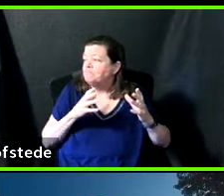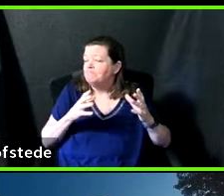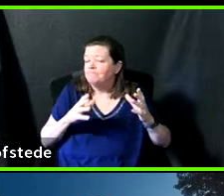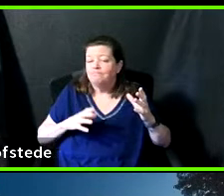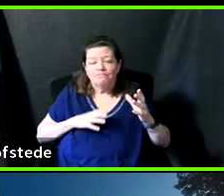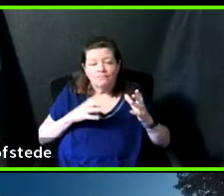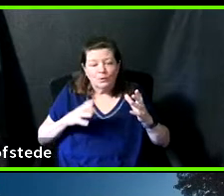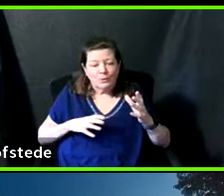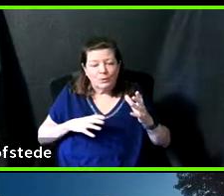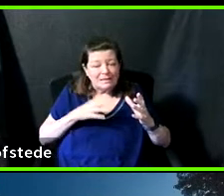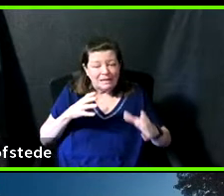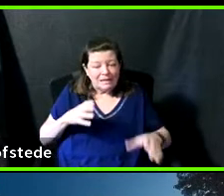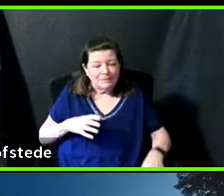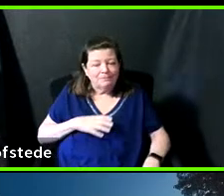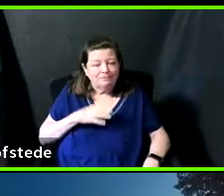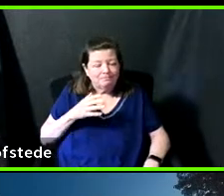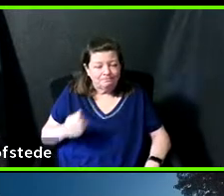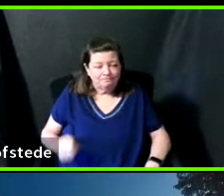ritzy.